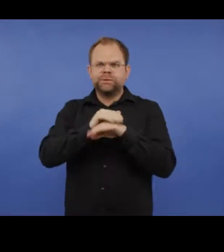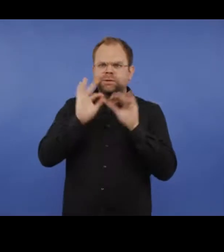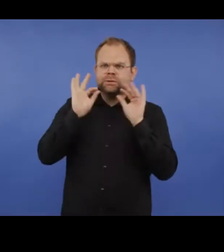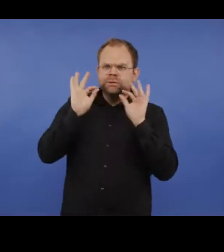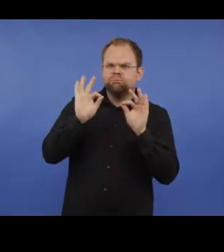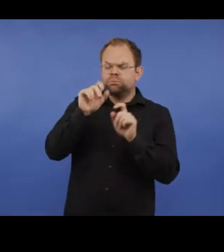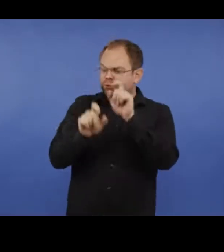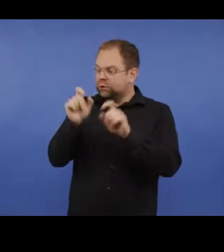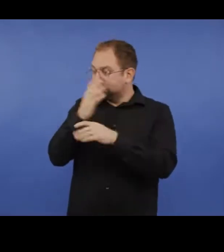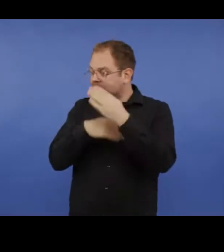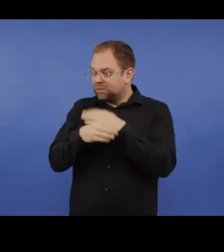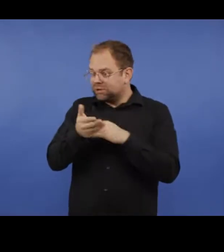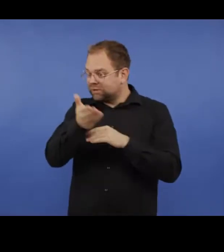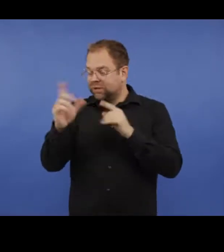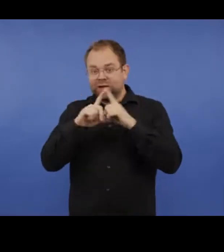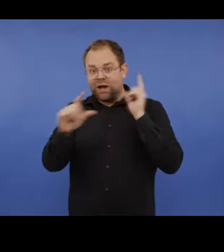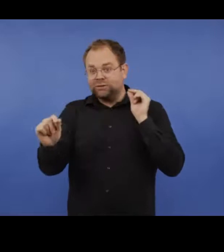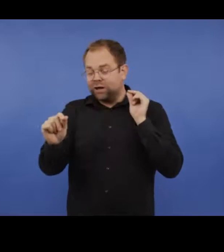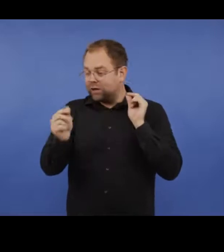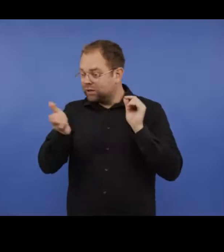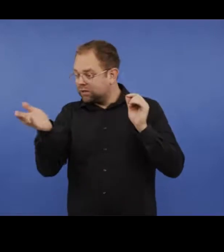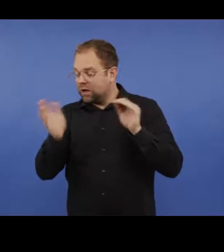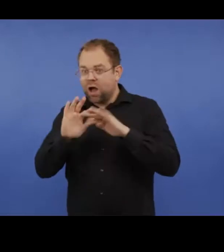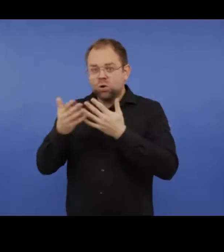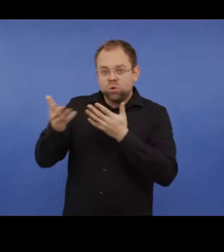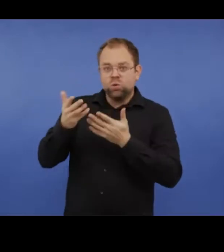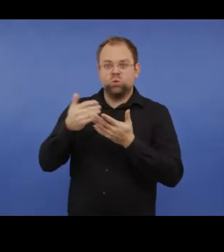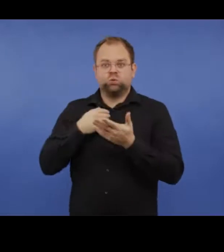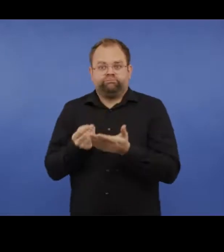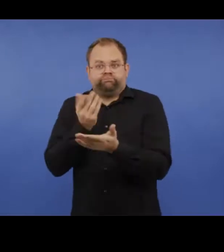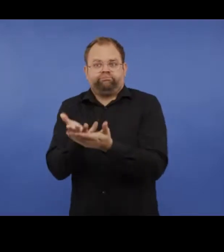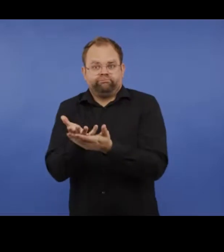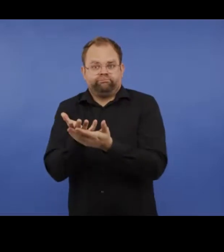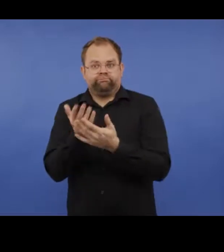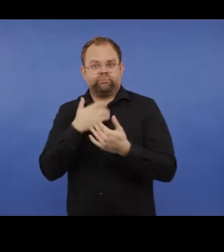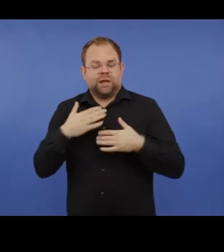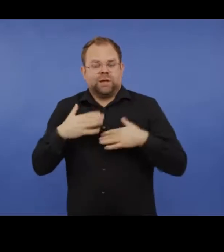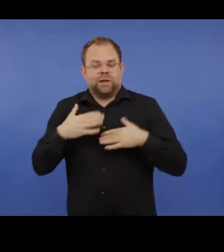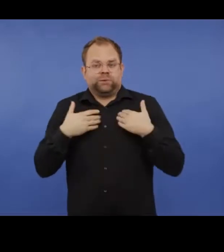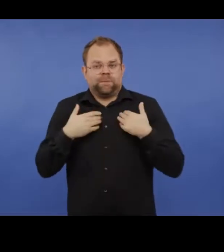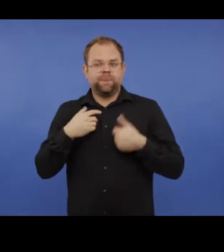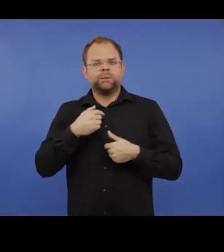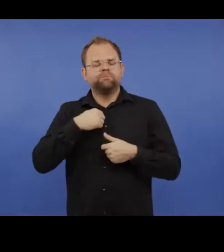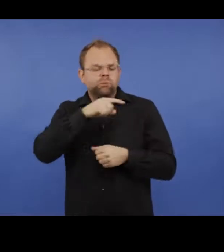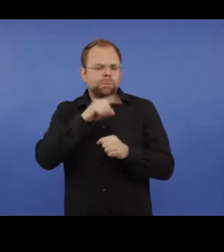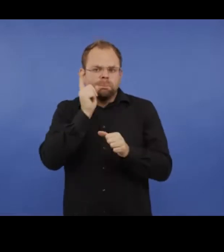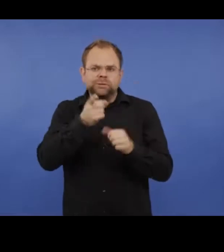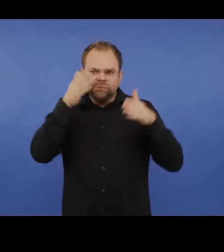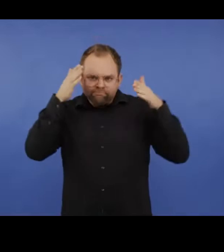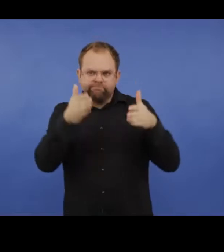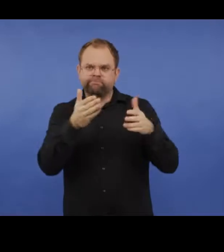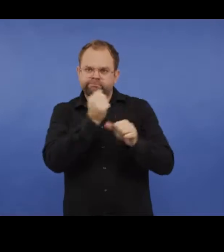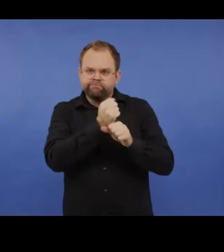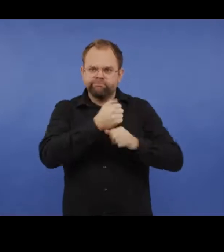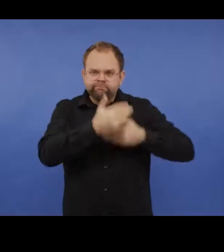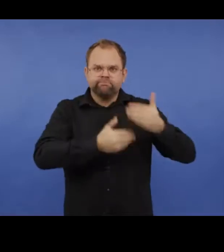in Gaza, there are lots of issues that prevent our participation. One of them is the blockade that